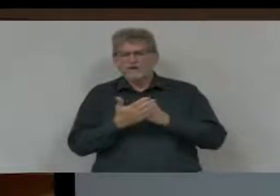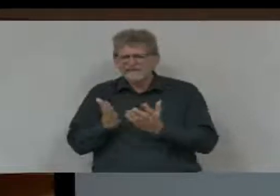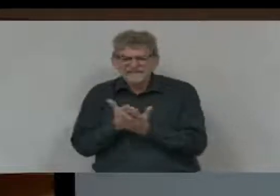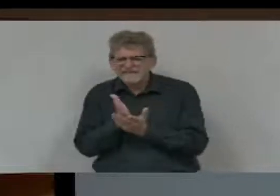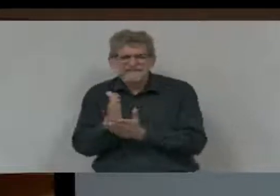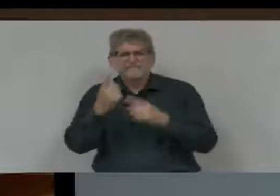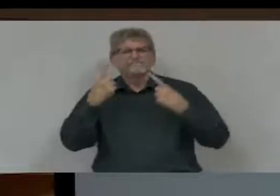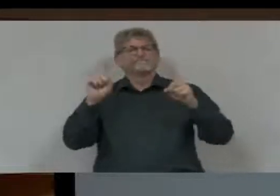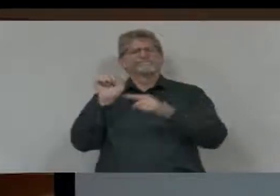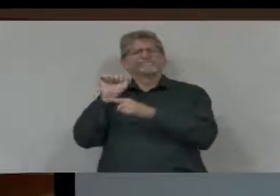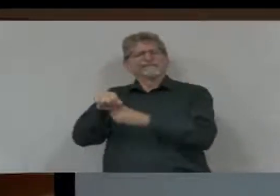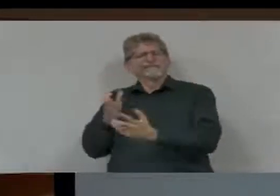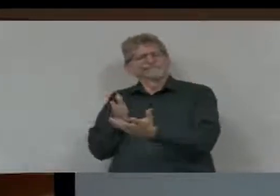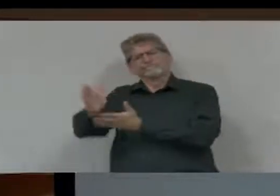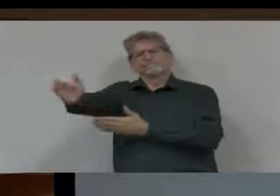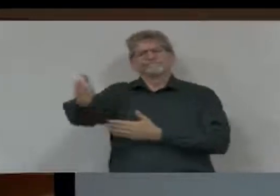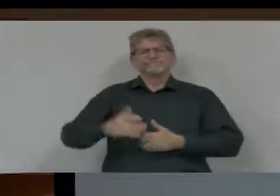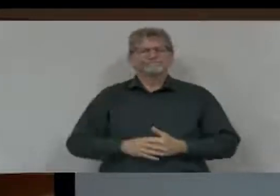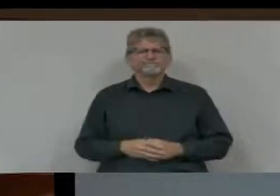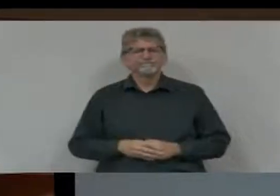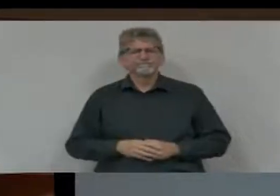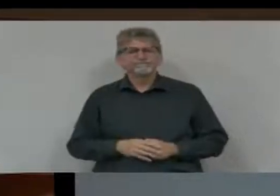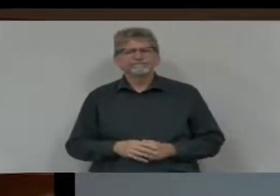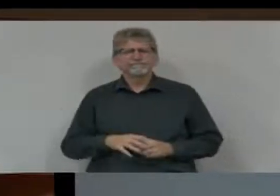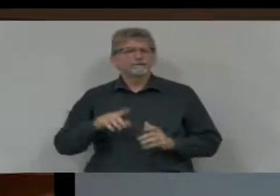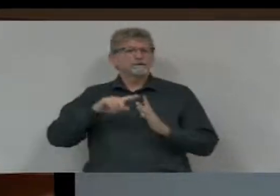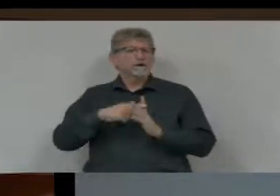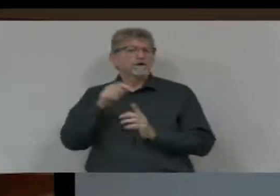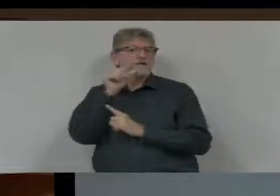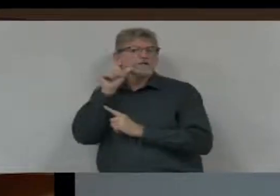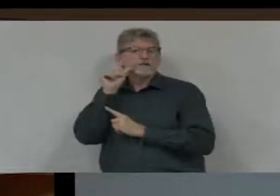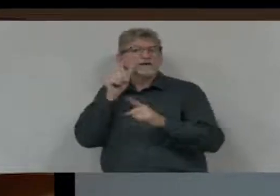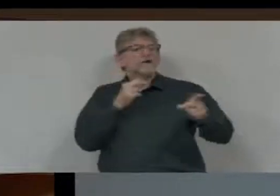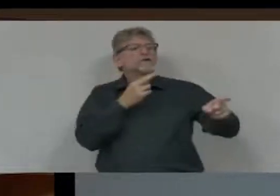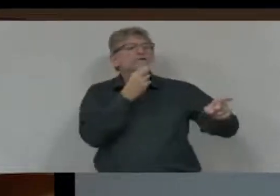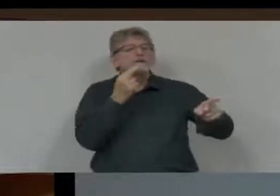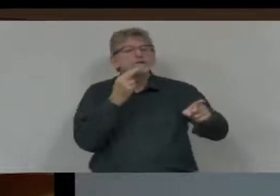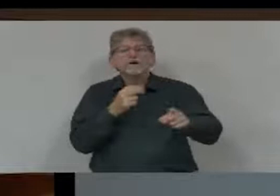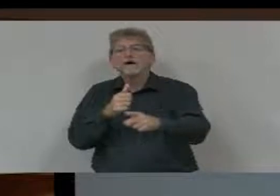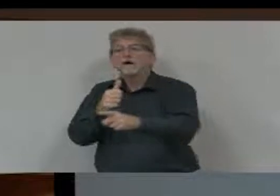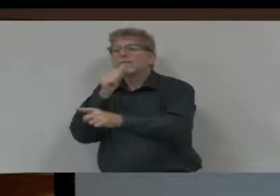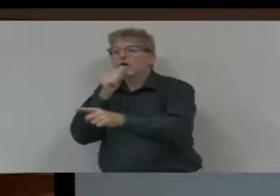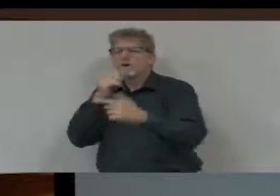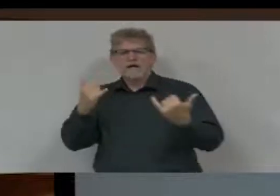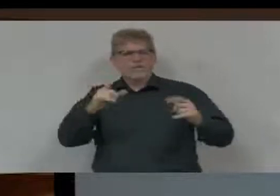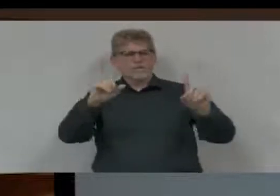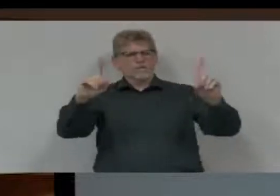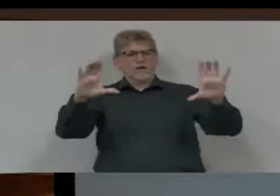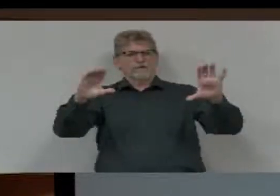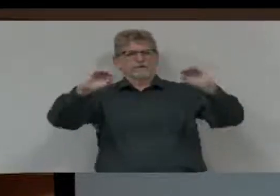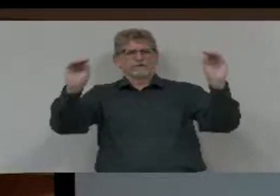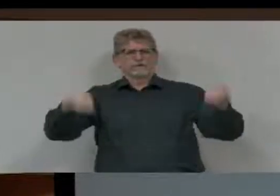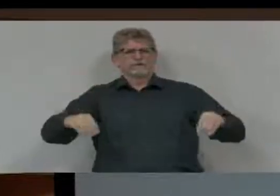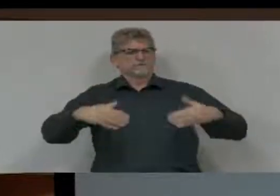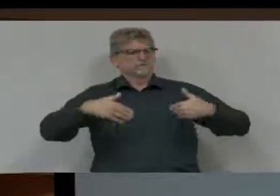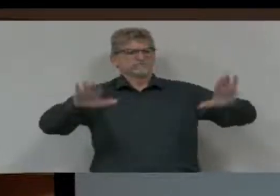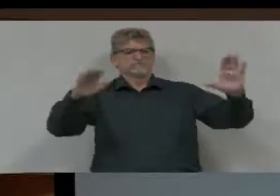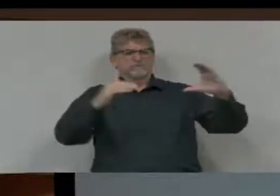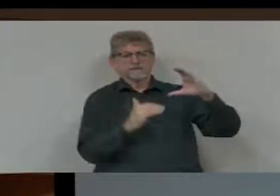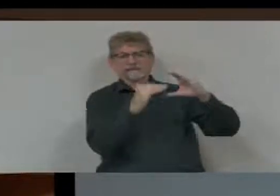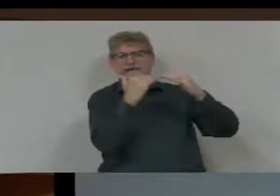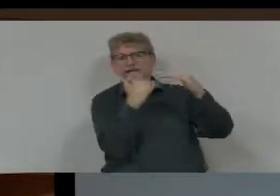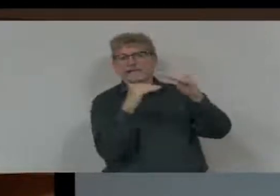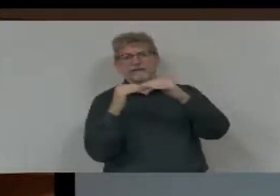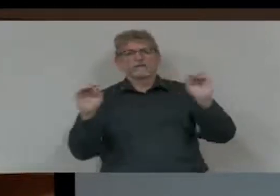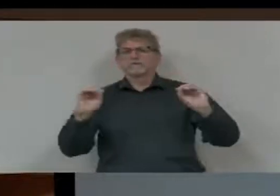Starting yesterday, local restaurants and bars are now allowed up to 100% capacity indoors and outdoors, provided that social distancing of 6